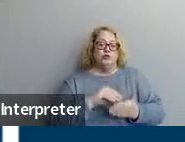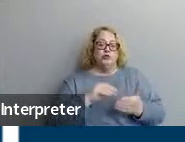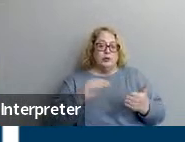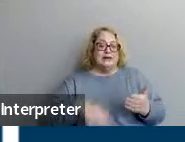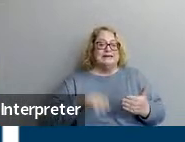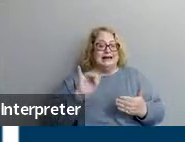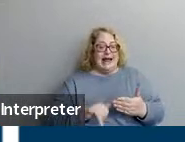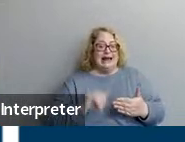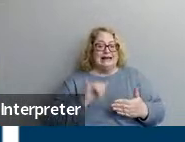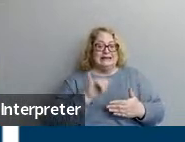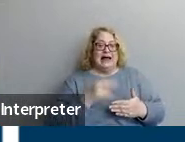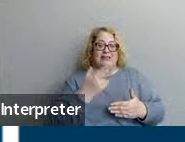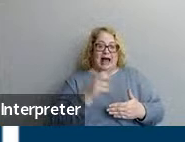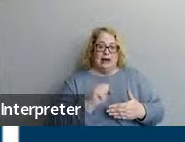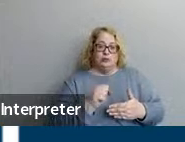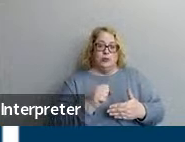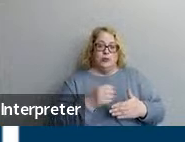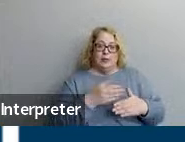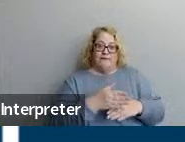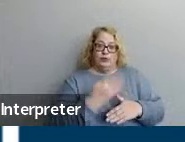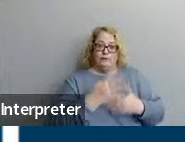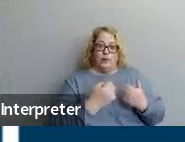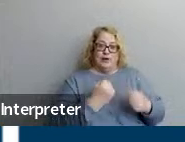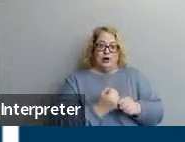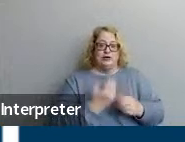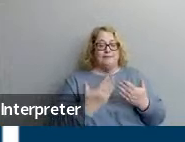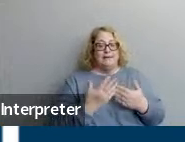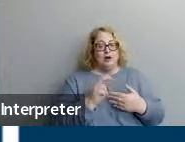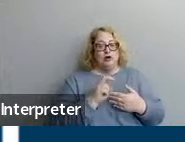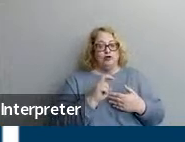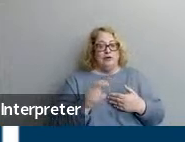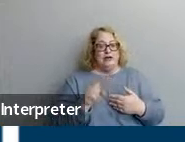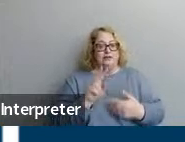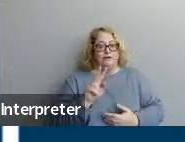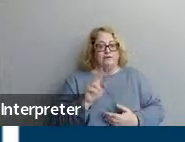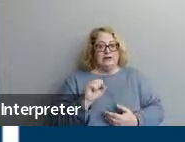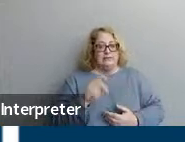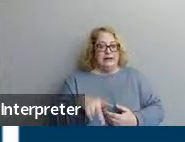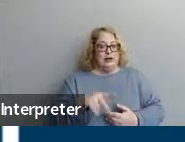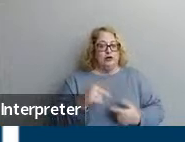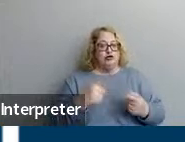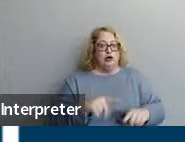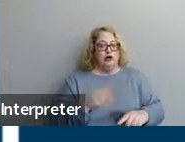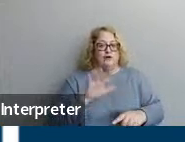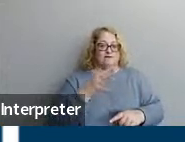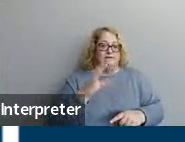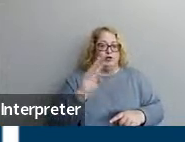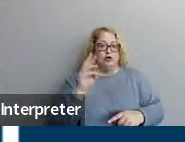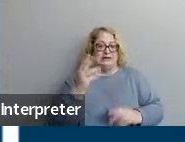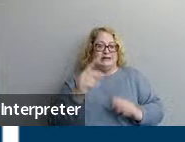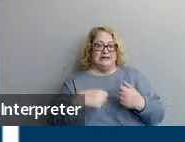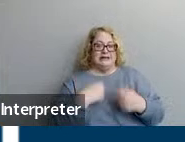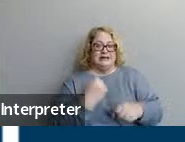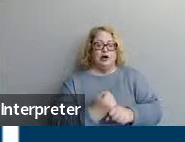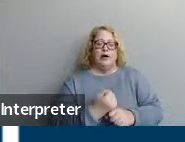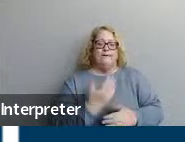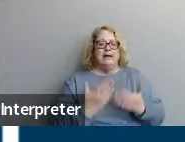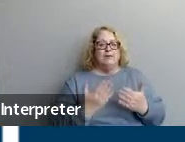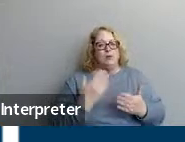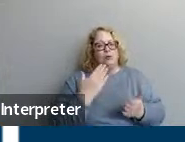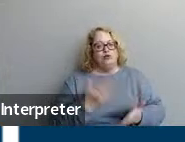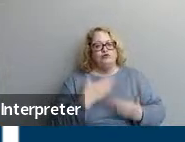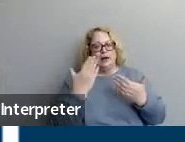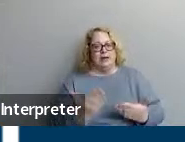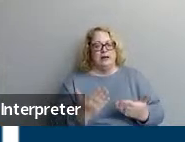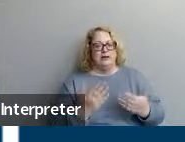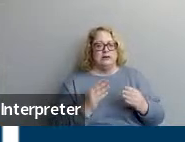school beyond their 4 years and transfer to VSP maybe in their fifth or sixth year. So we may recommend some more readiness, you know,